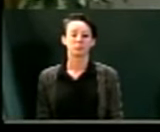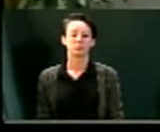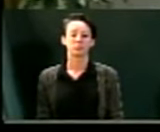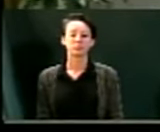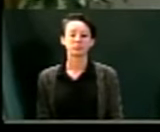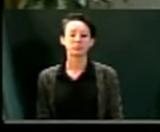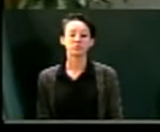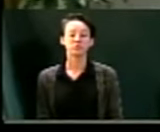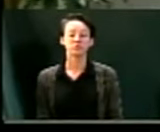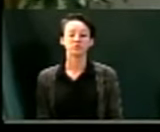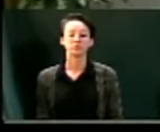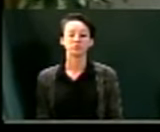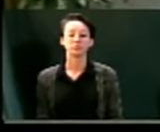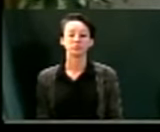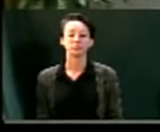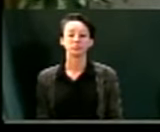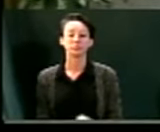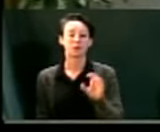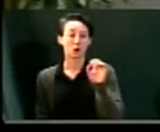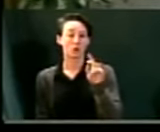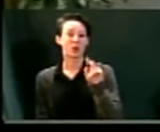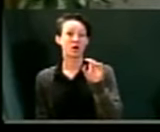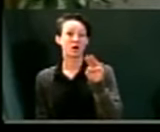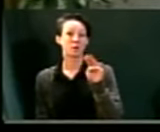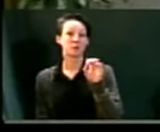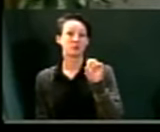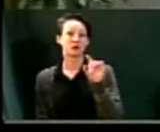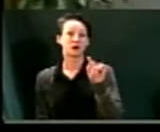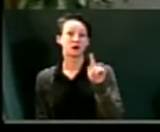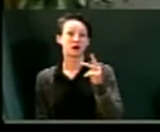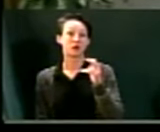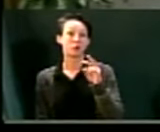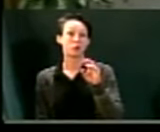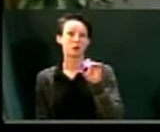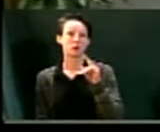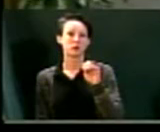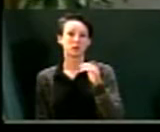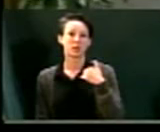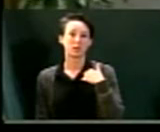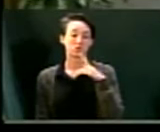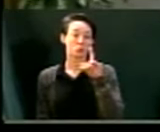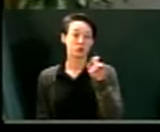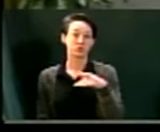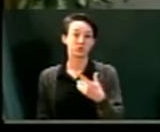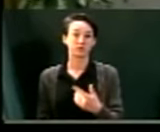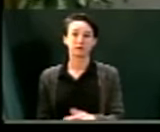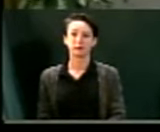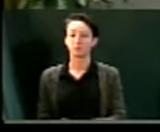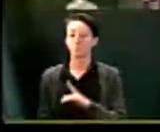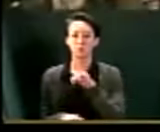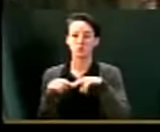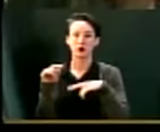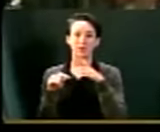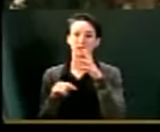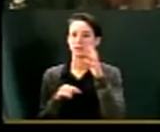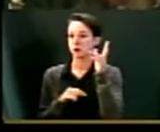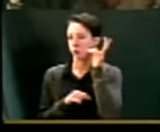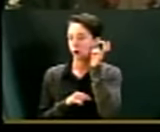Okay, yes. Ms. Dethridge has a question about the motion, Ms. Roundtree. You said we're going to approve the